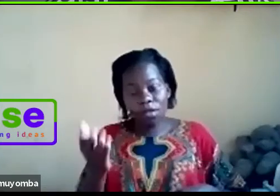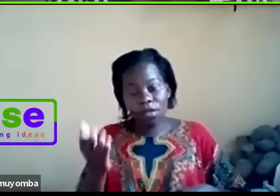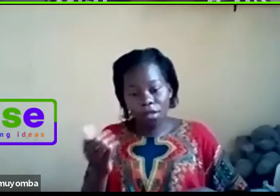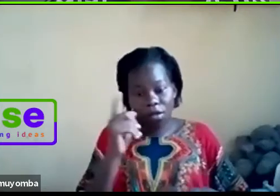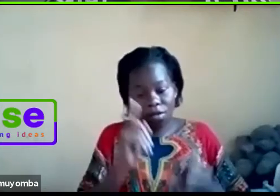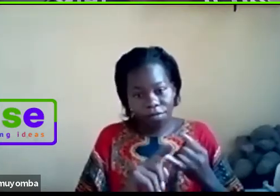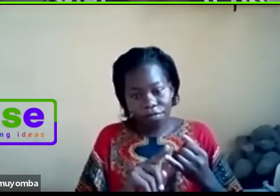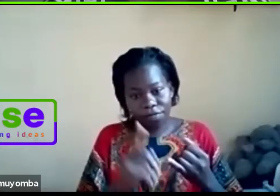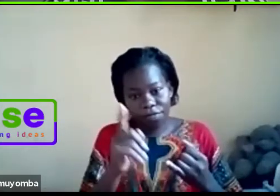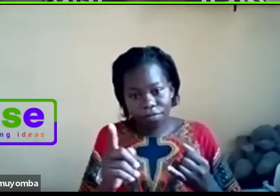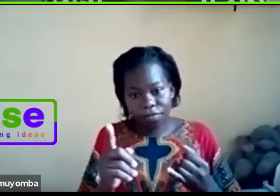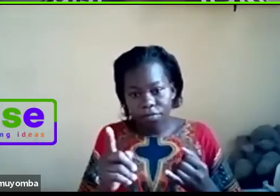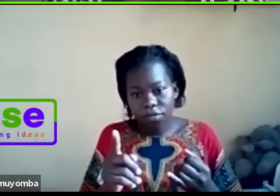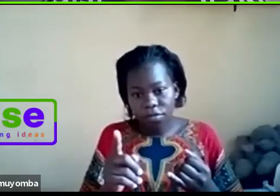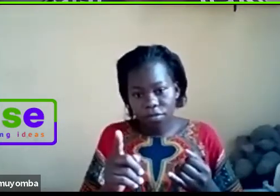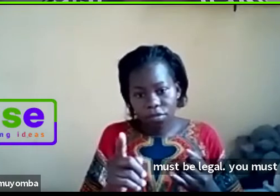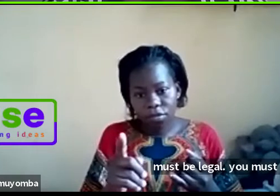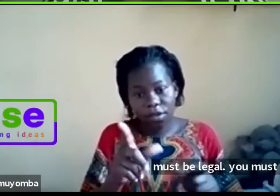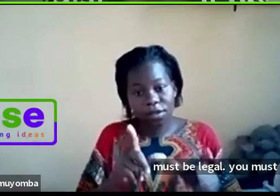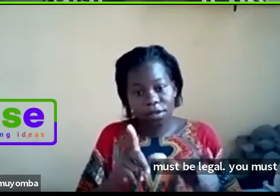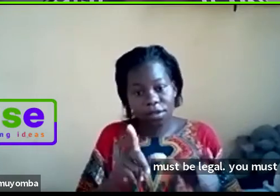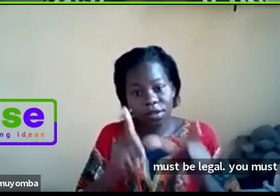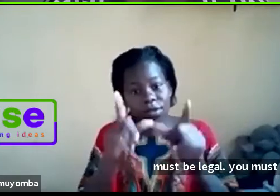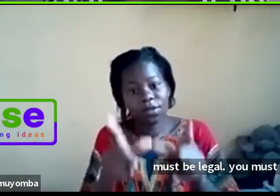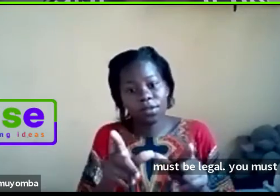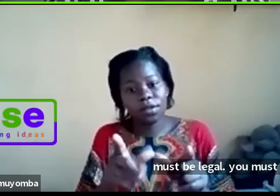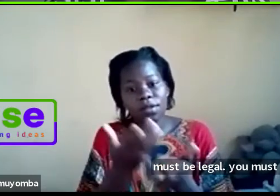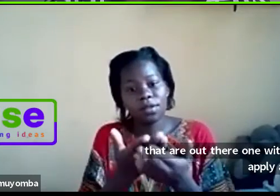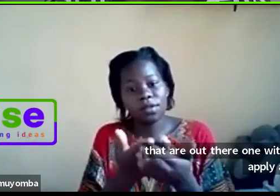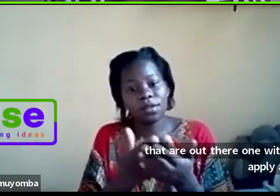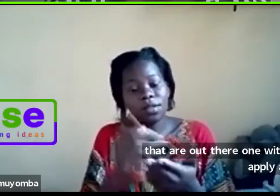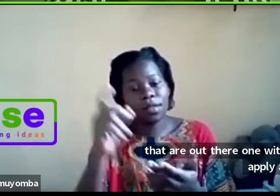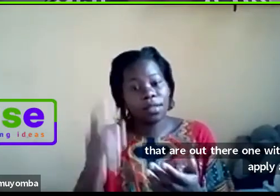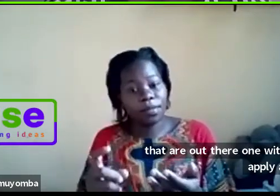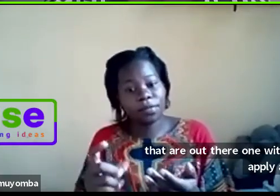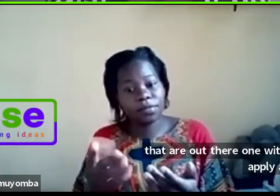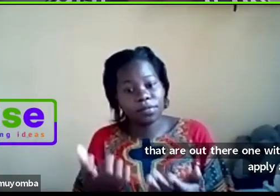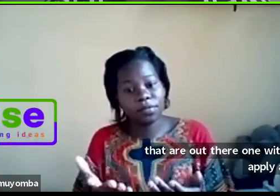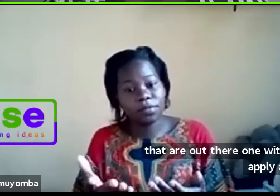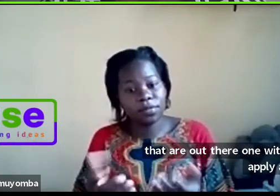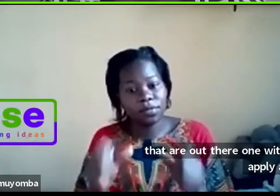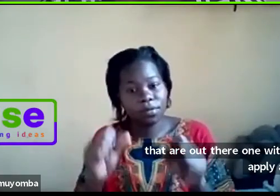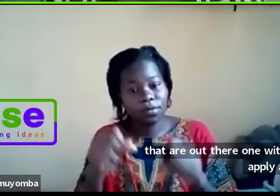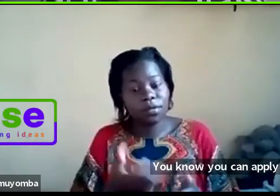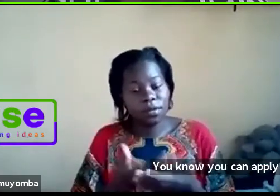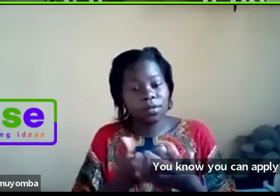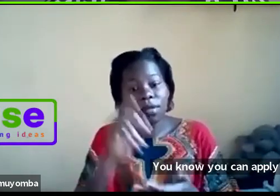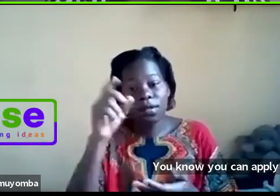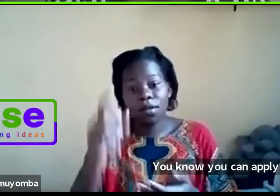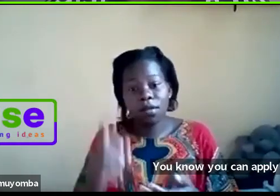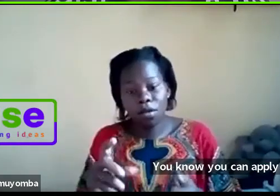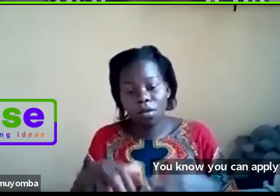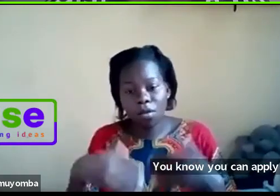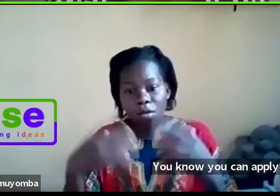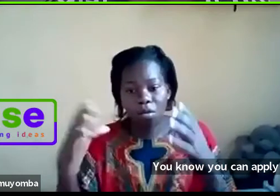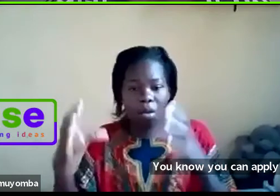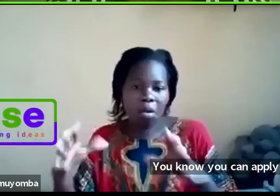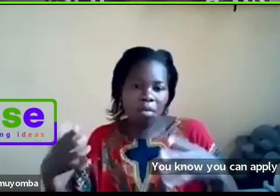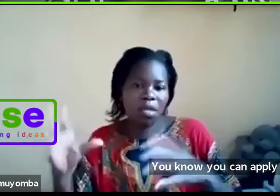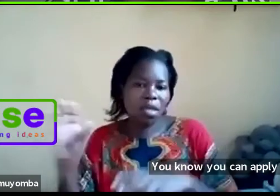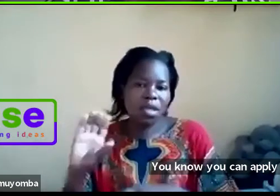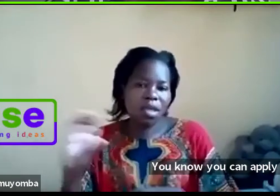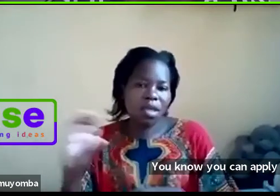license, they can apply as individuals. You know, they can apply as individuals or as a company. As an individual, you just need a